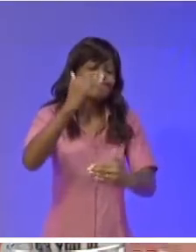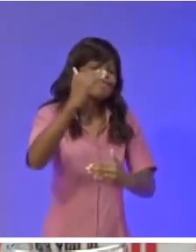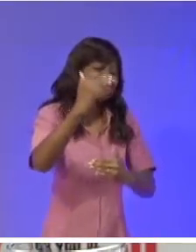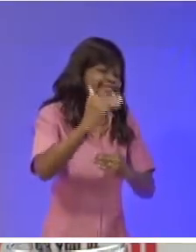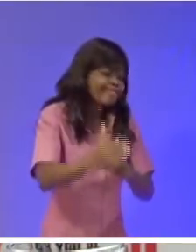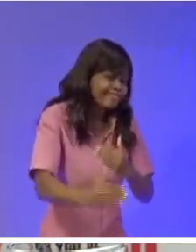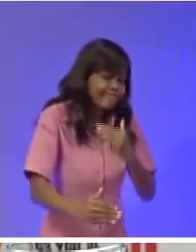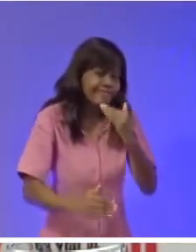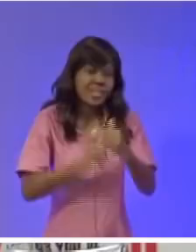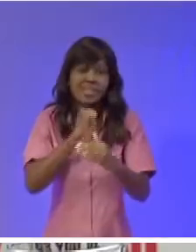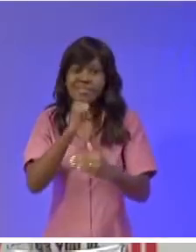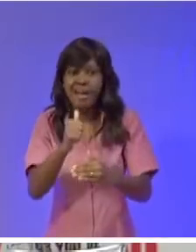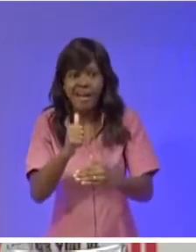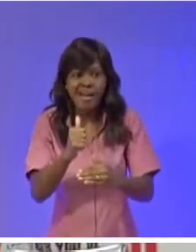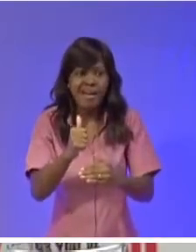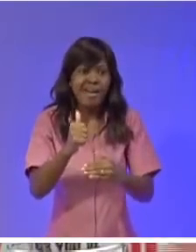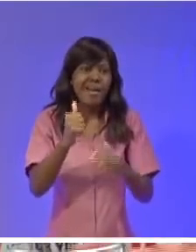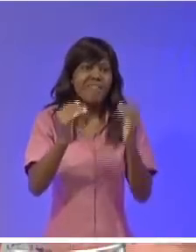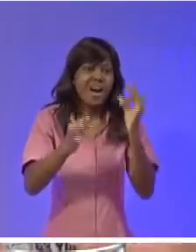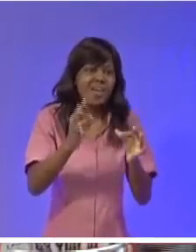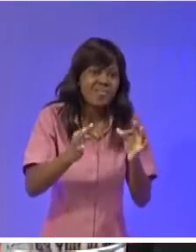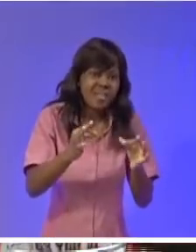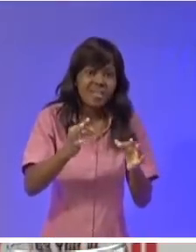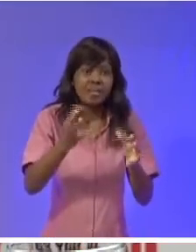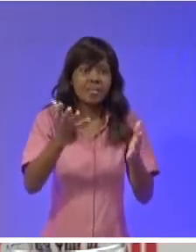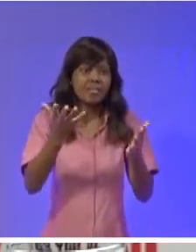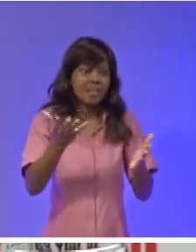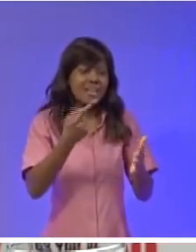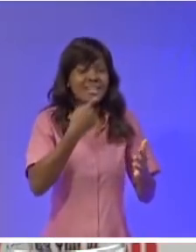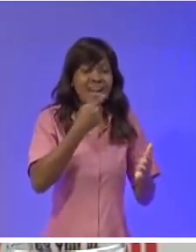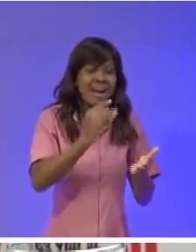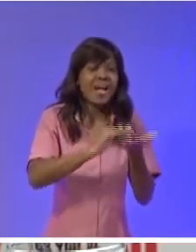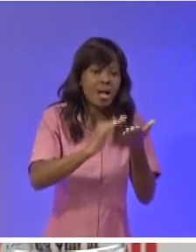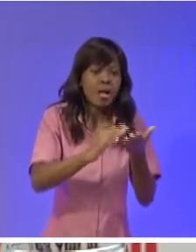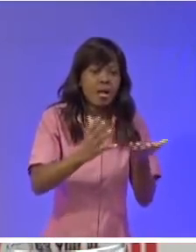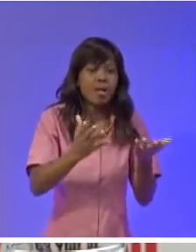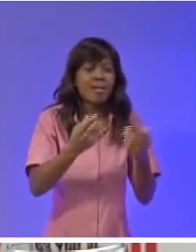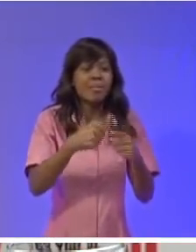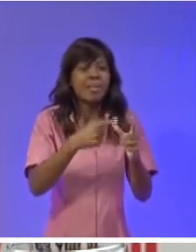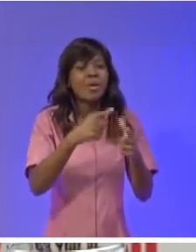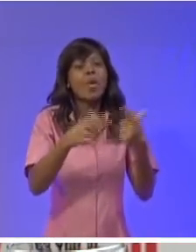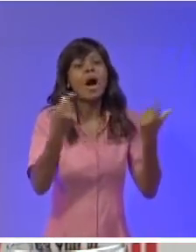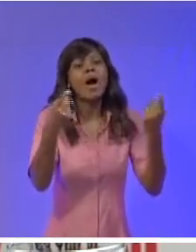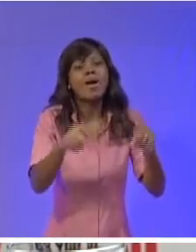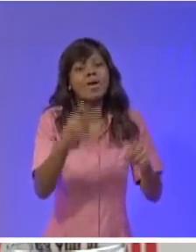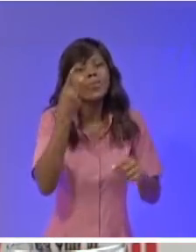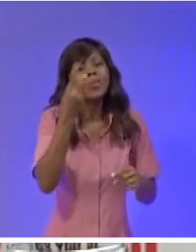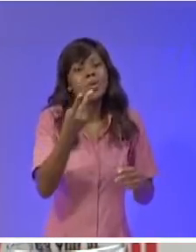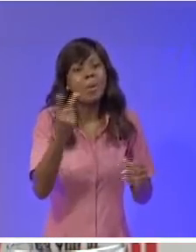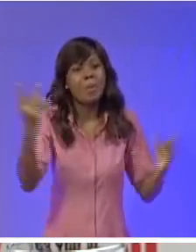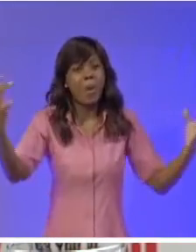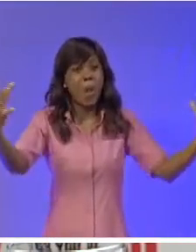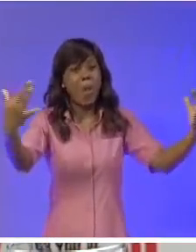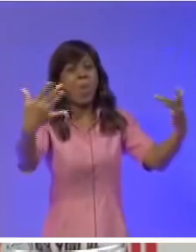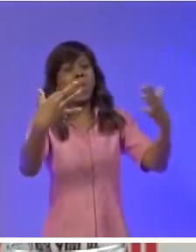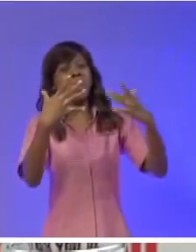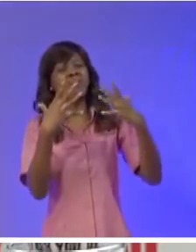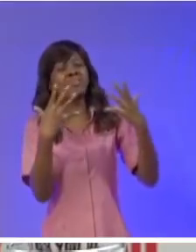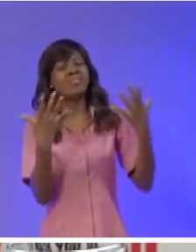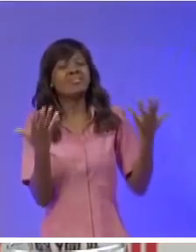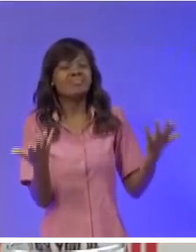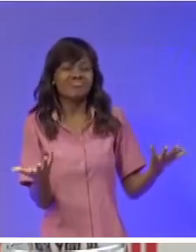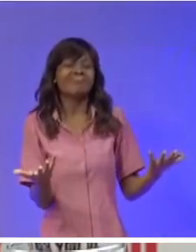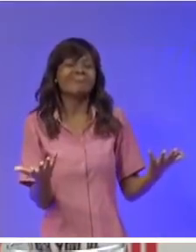starts to get out that we are making exceptions, you are going to have 100,000 people descending on the system at the same time, and